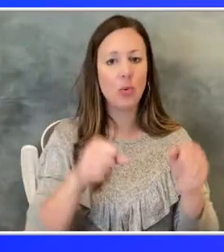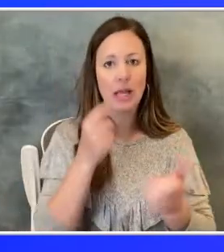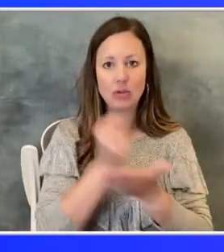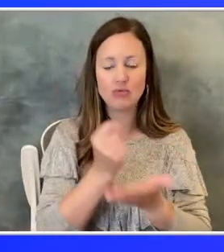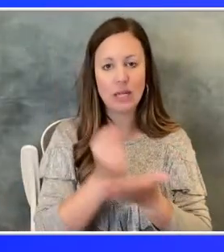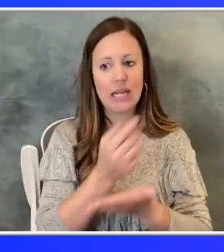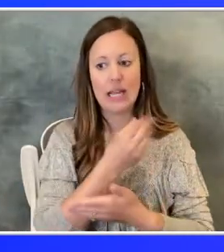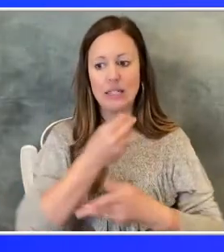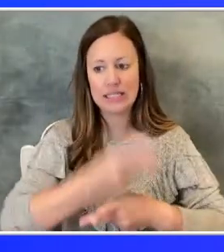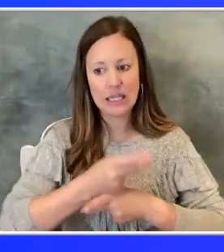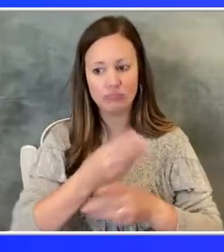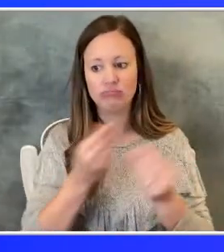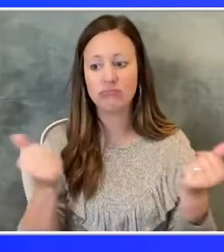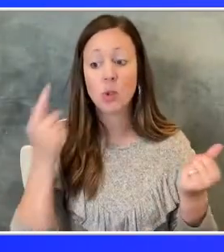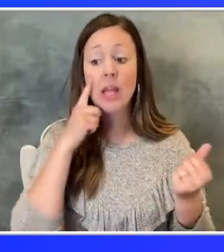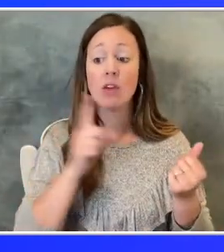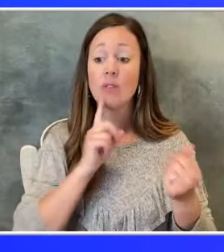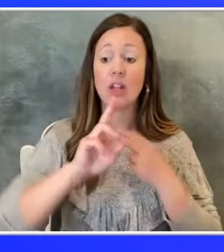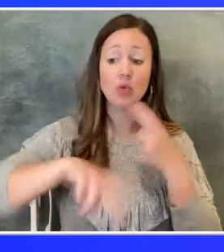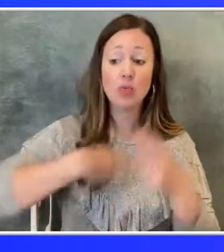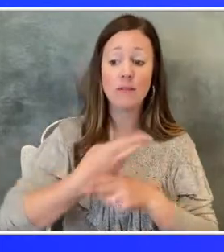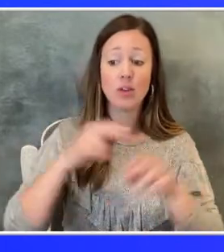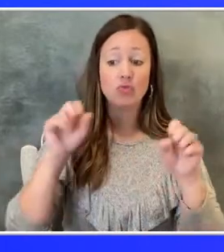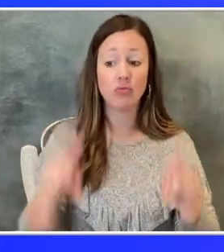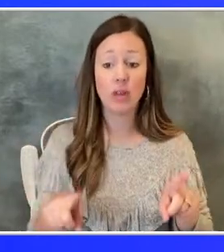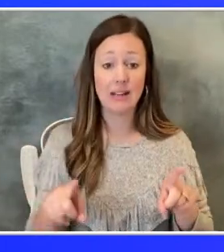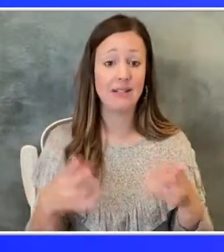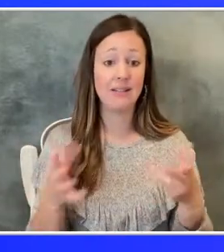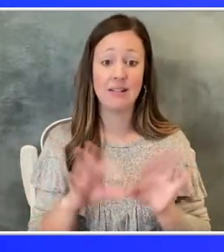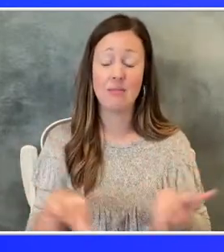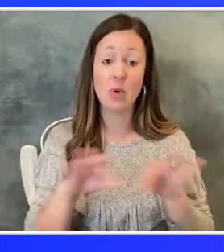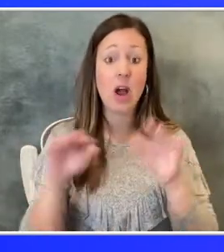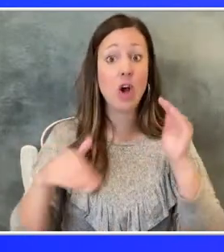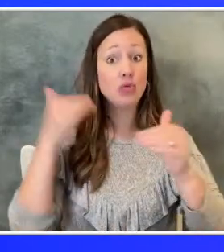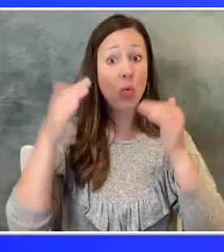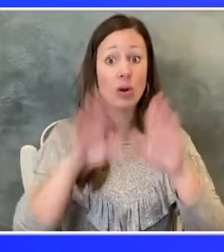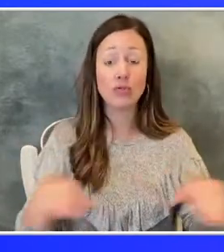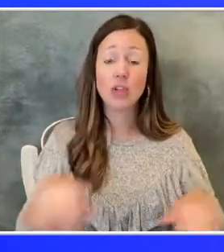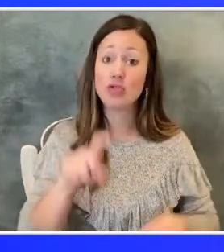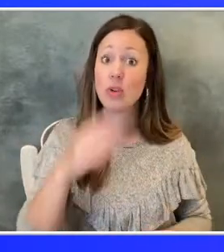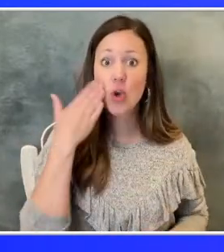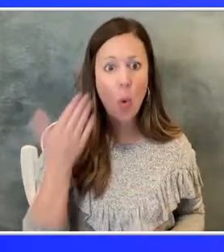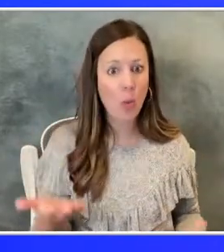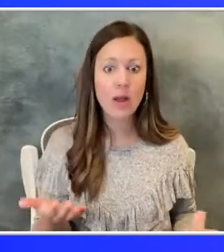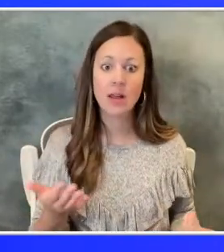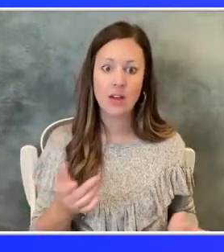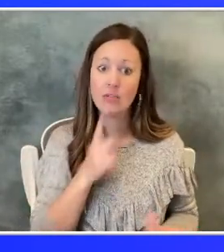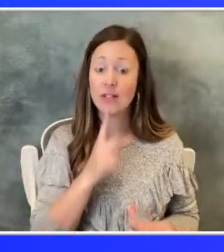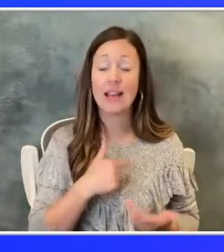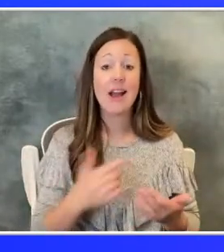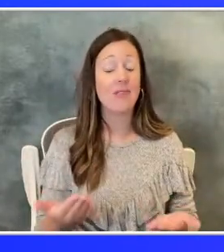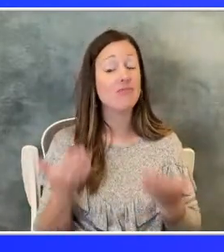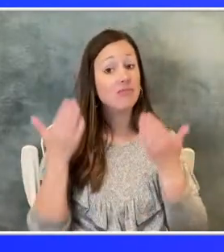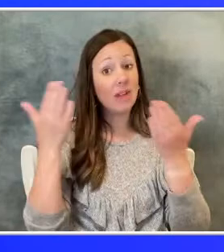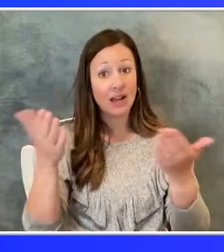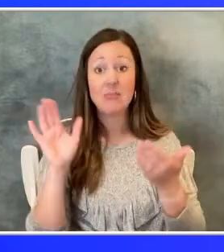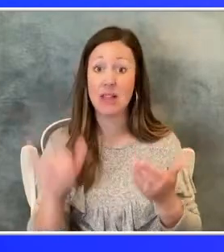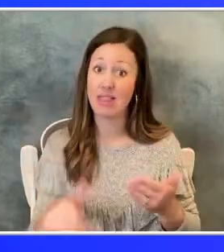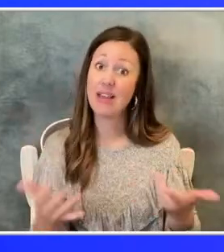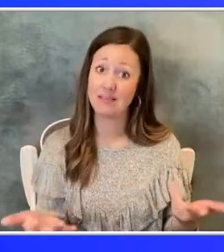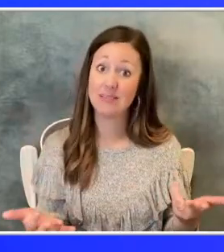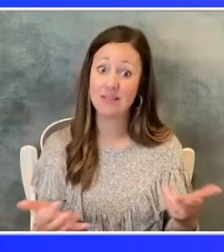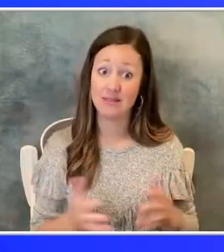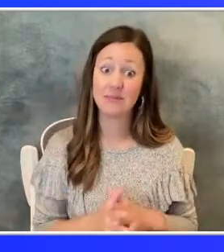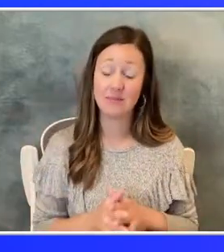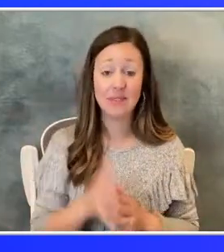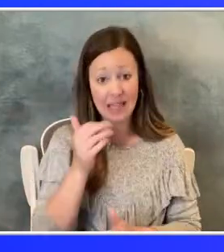I think universal screening, the adults should know, children should know. I would highly recommend that